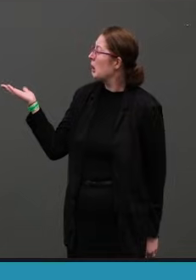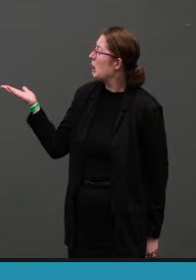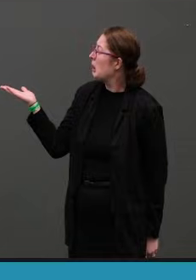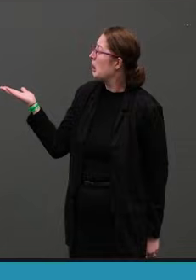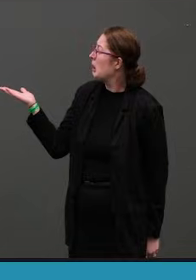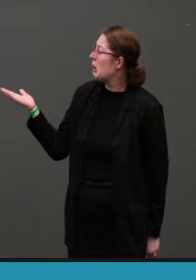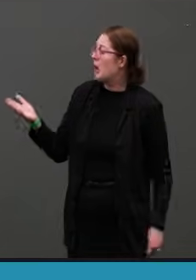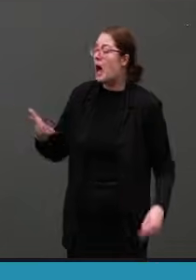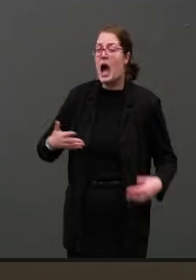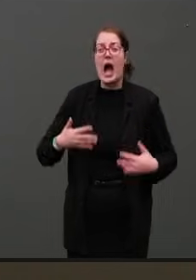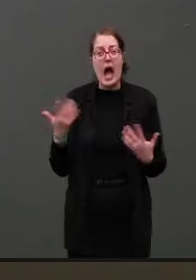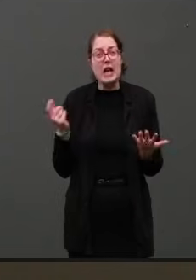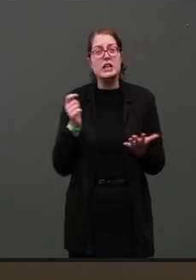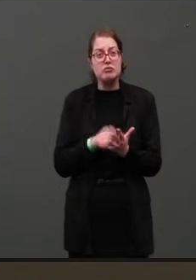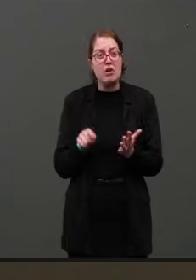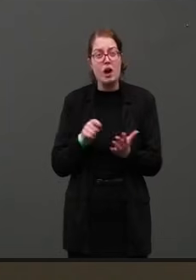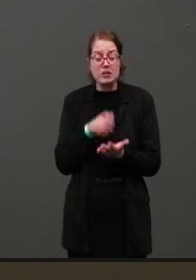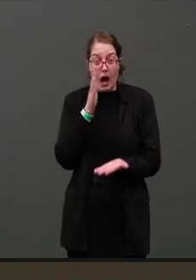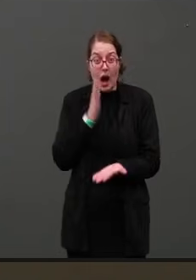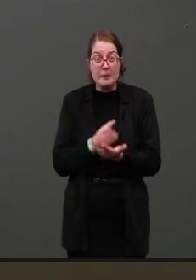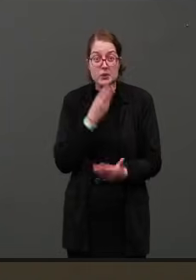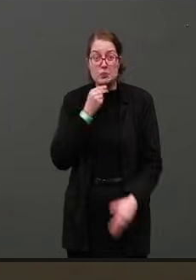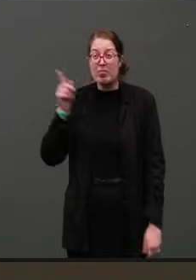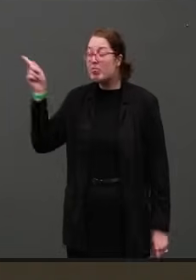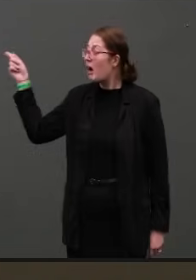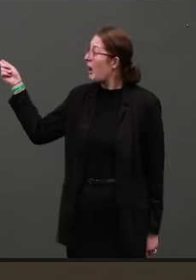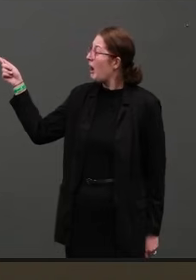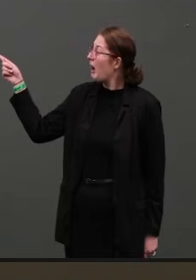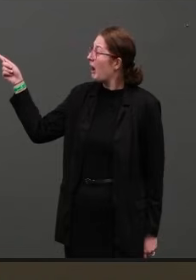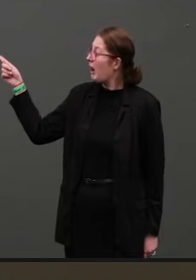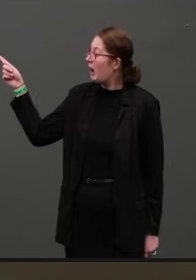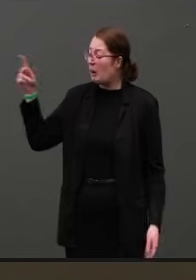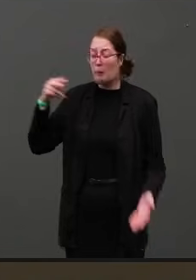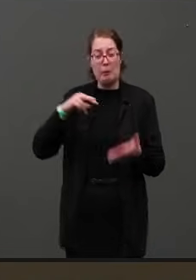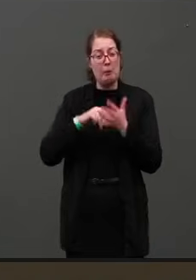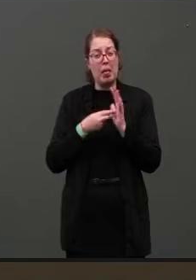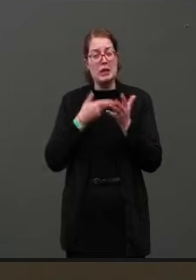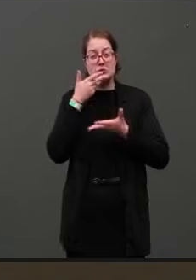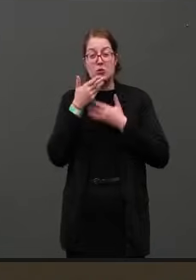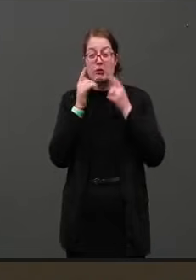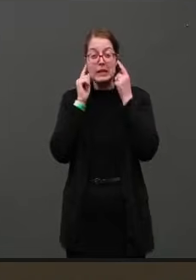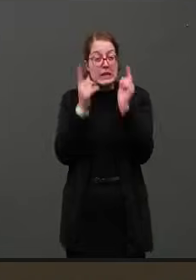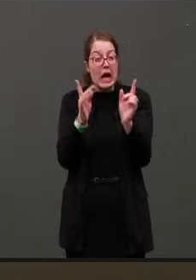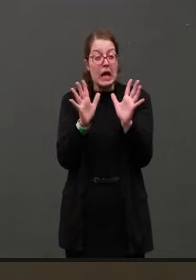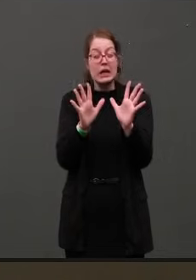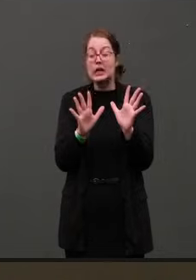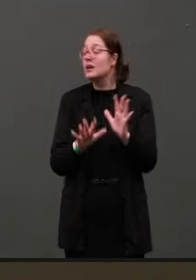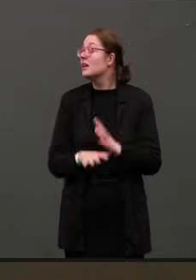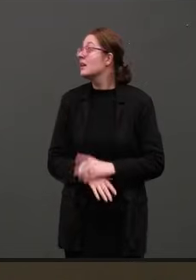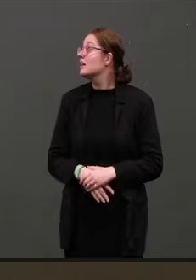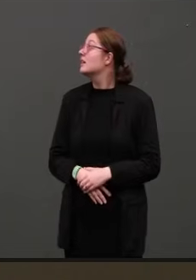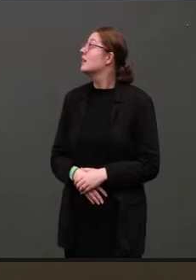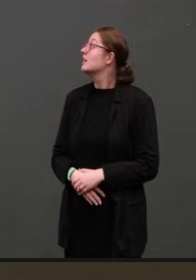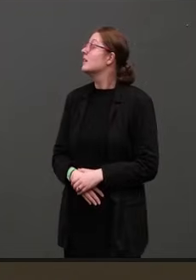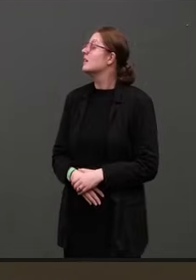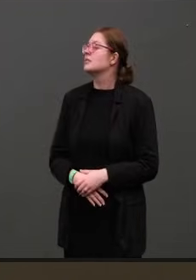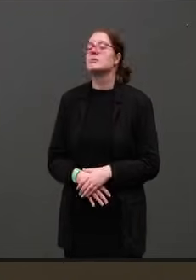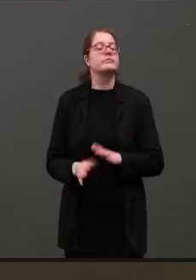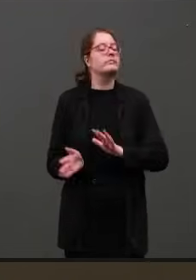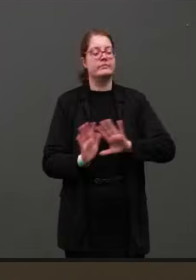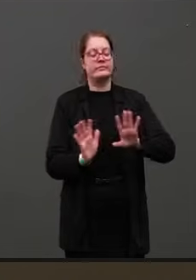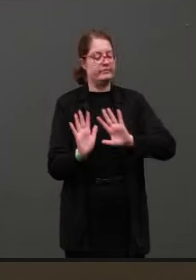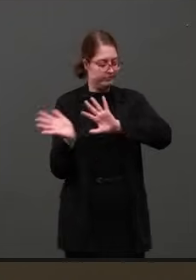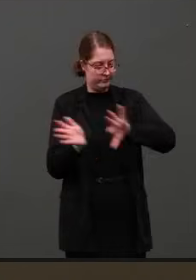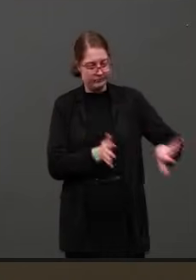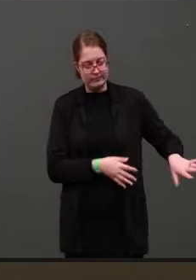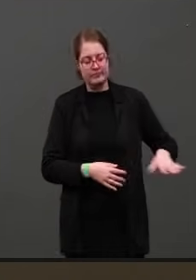ever actually used this to plan out a story? It's insane, insane. So this is not about any of that. There are plenty